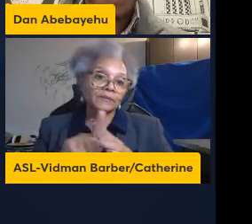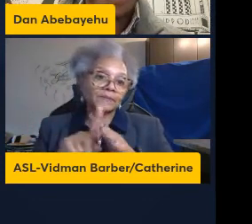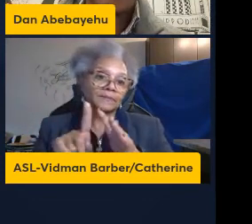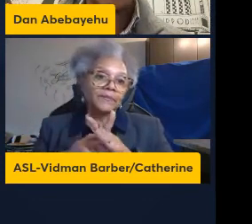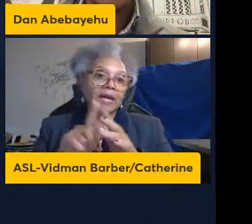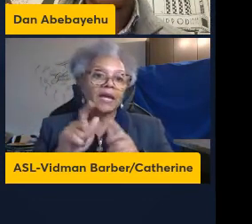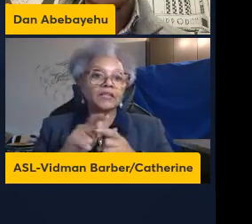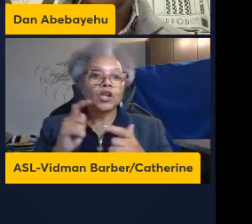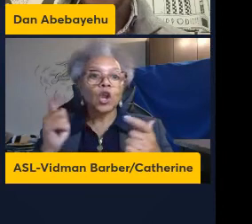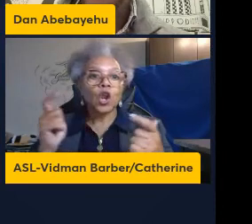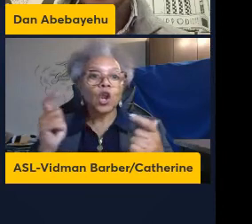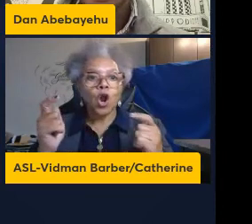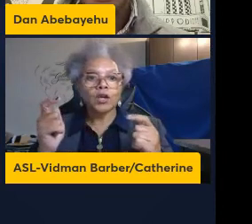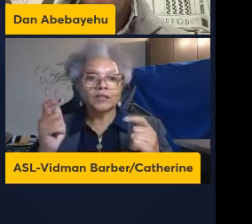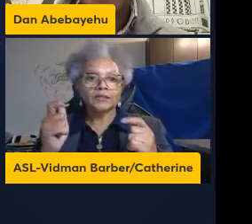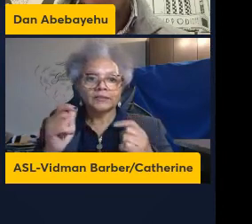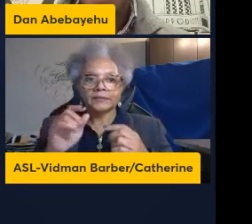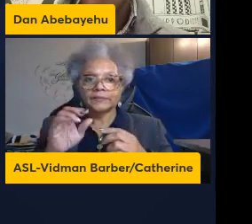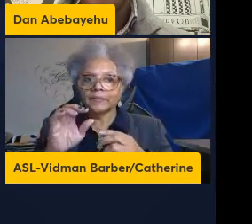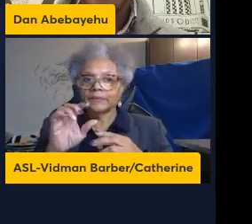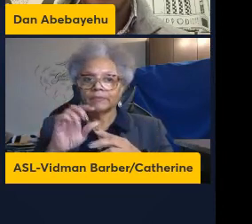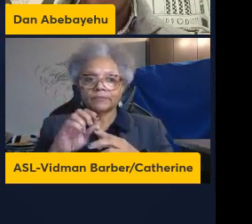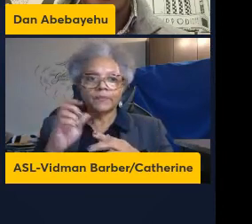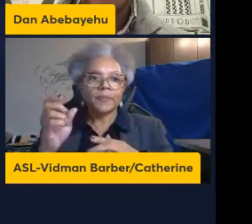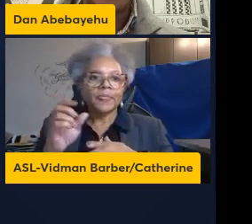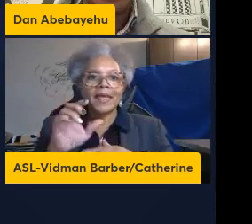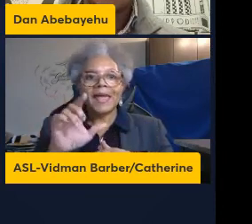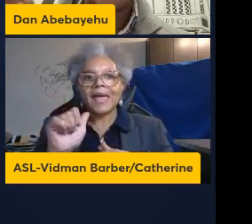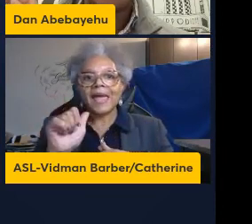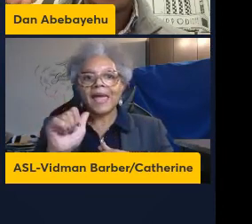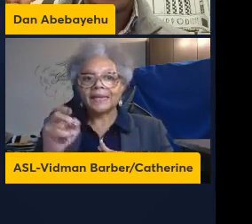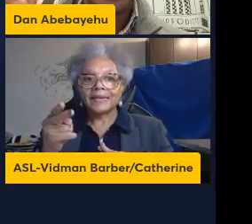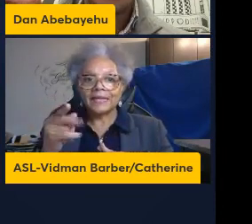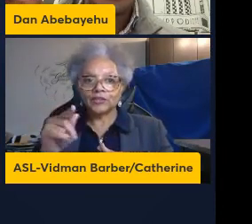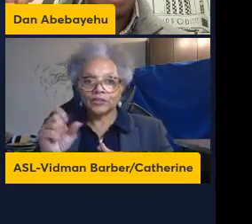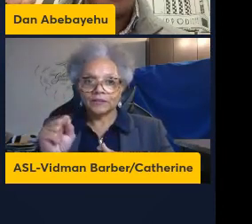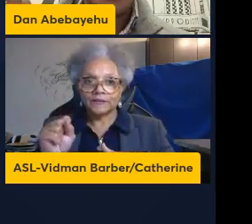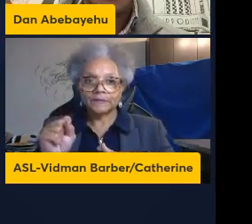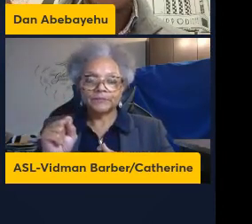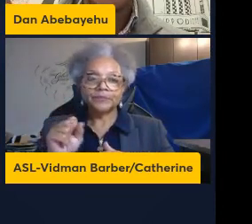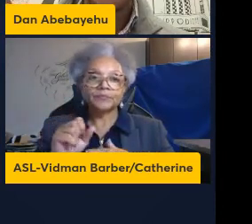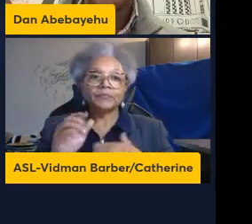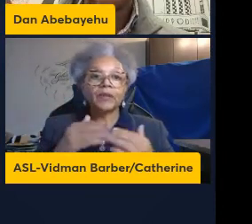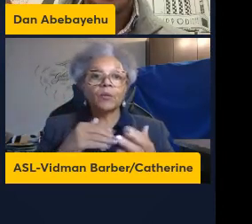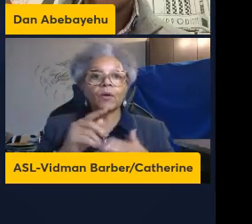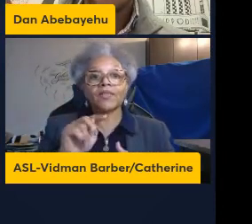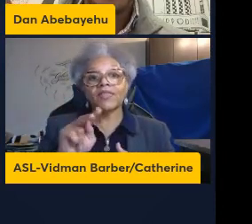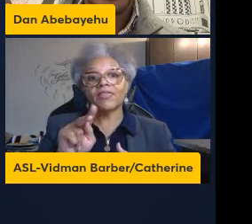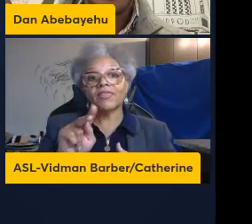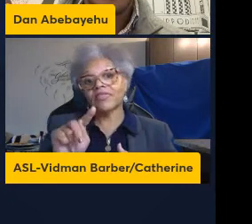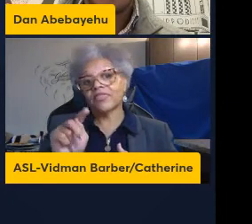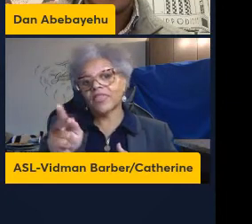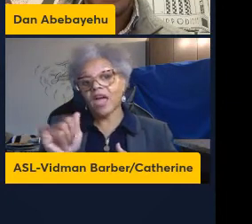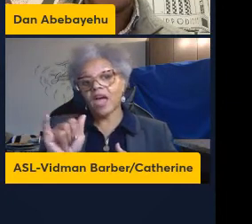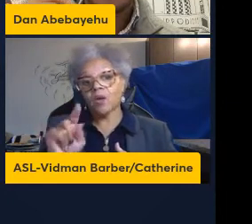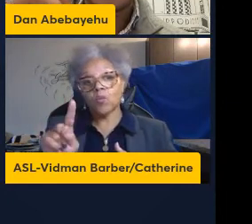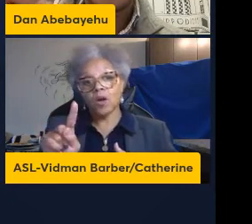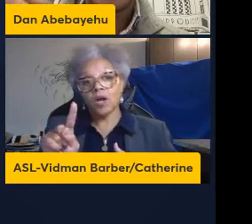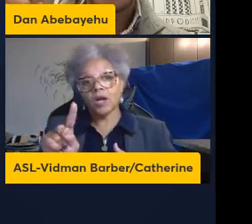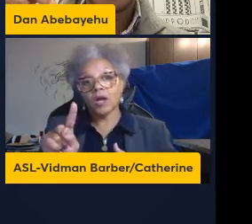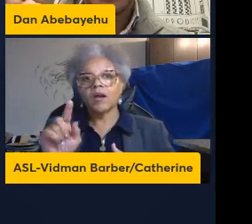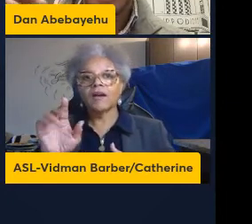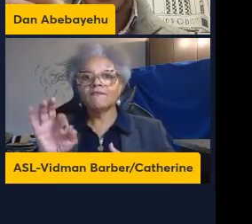focal adhesions. But what's fascinating is that Thy1 negative fibroblasts, regardless of whether they're on soft or stiff, rather appear to